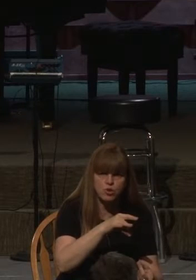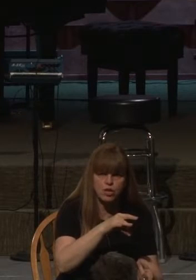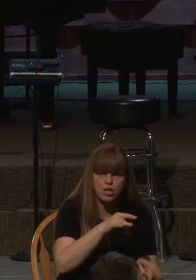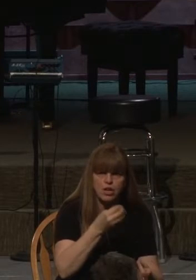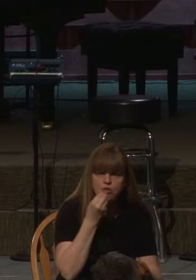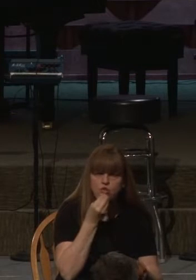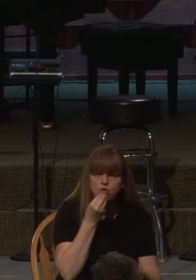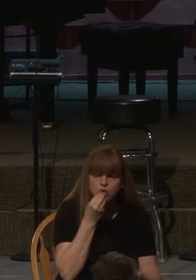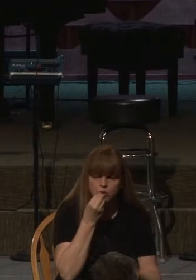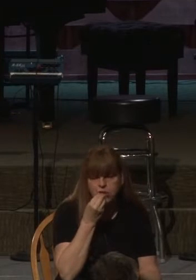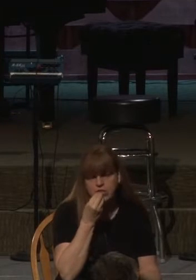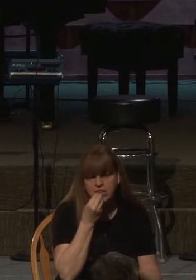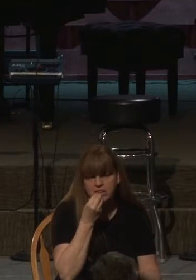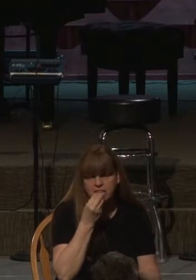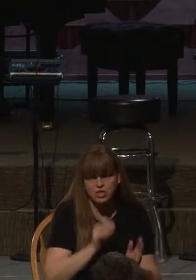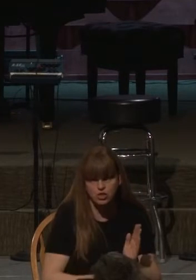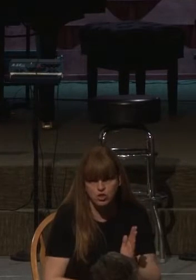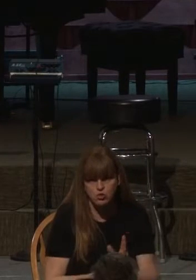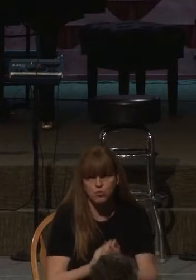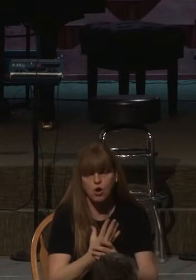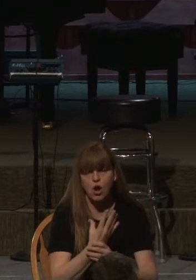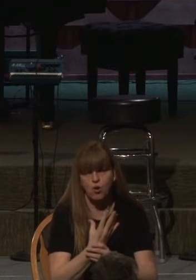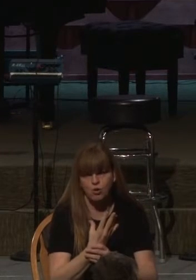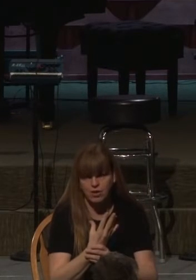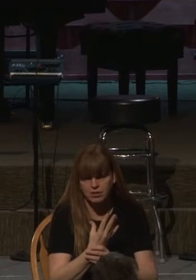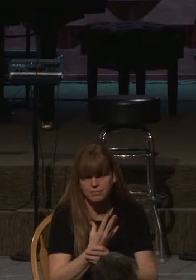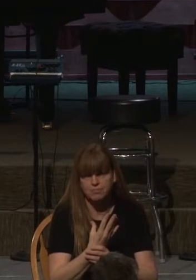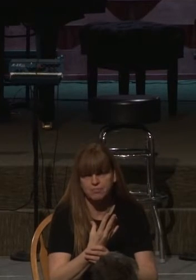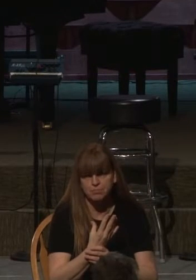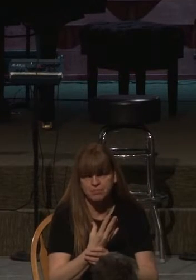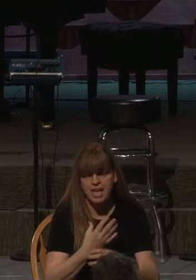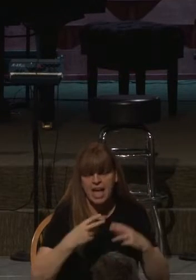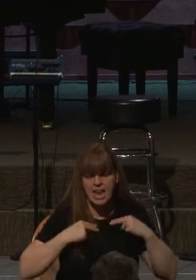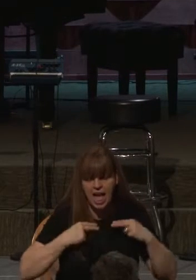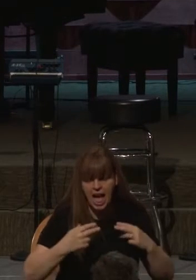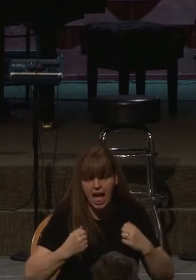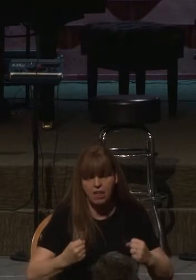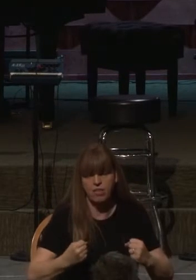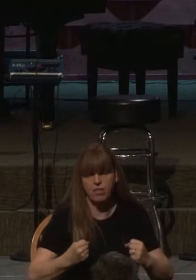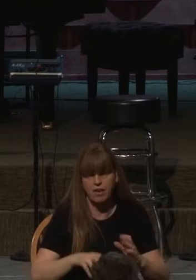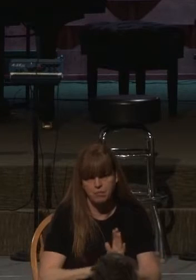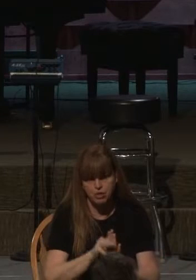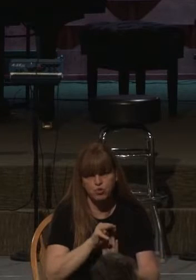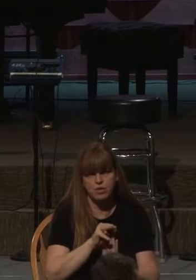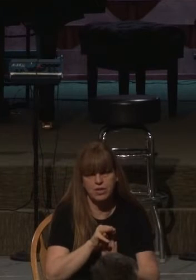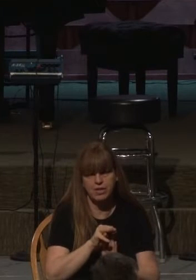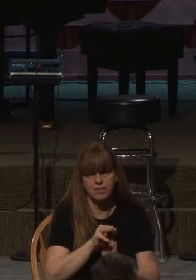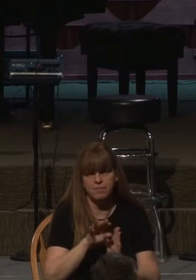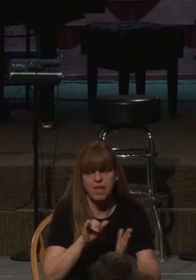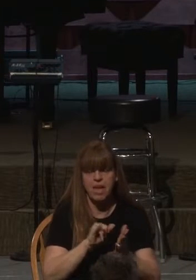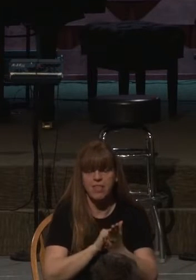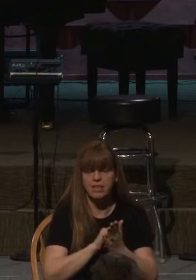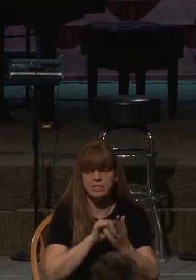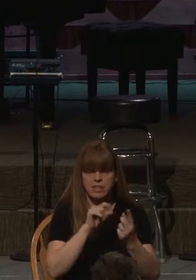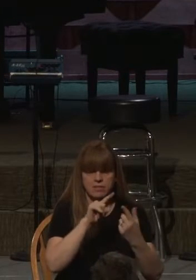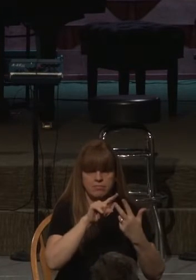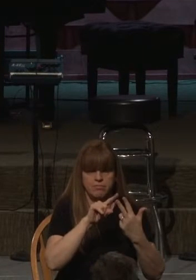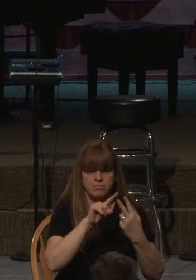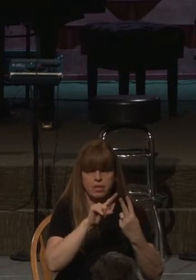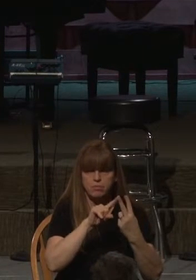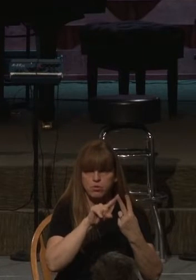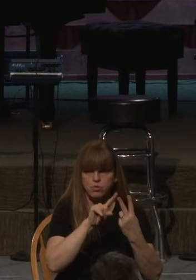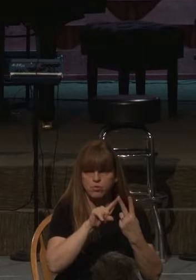receive tending that leads them to health and maturity. And that brings me to truth point number two this